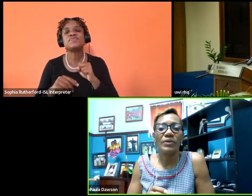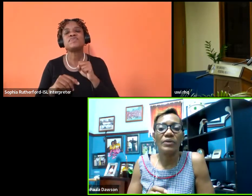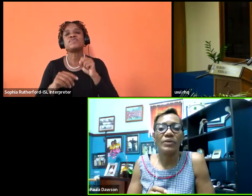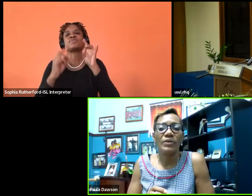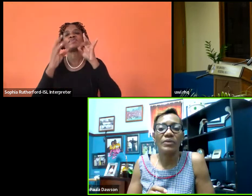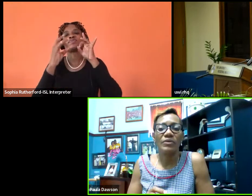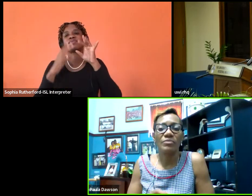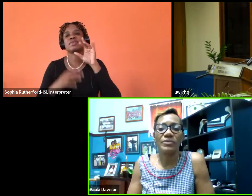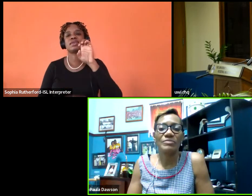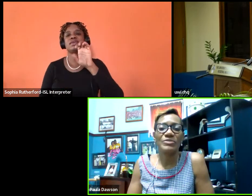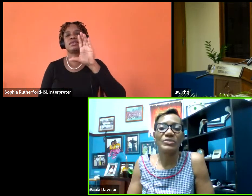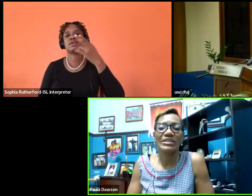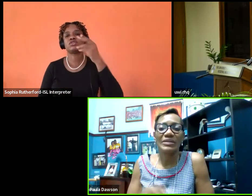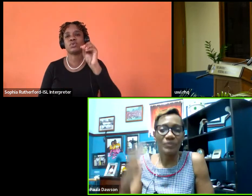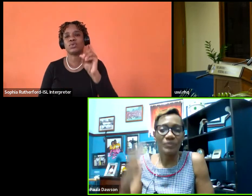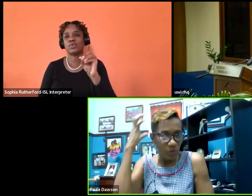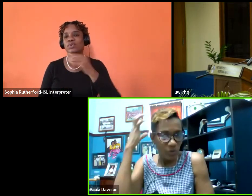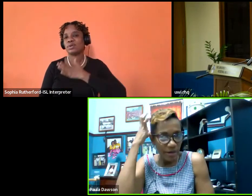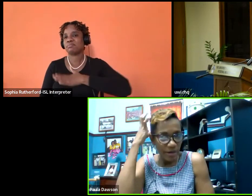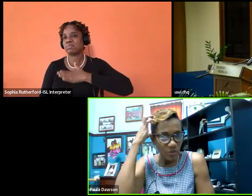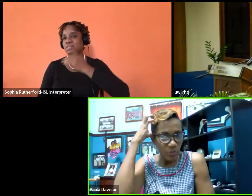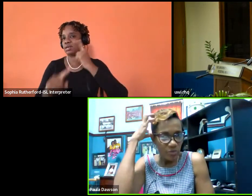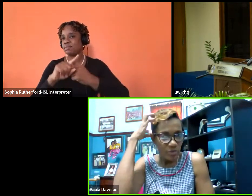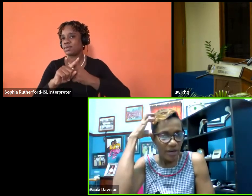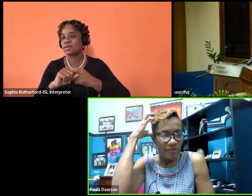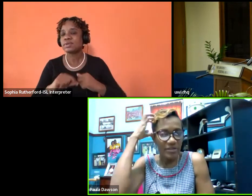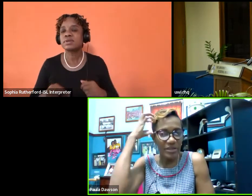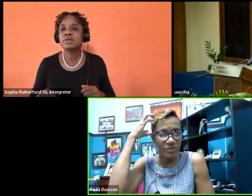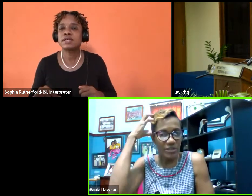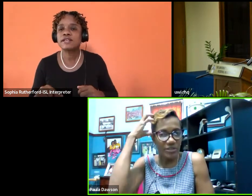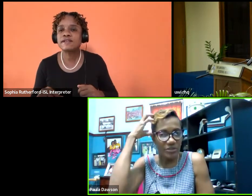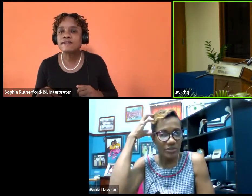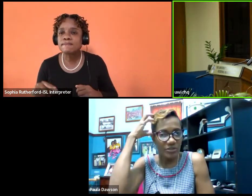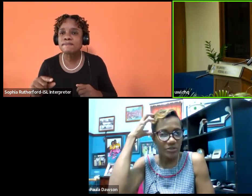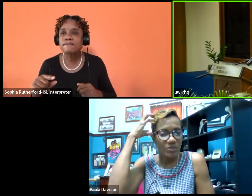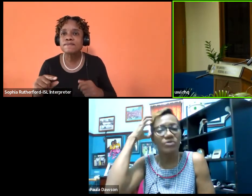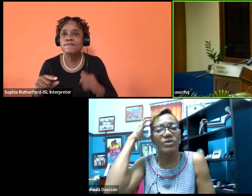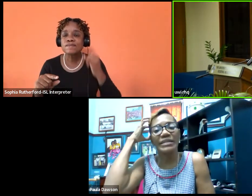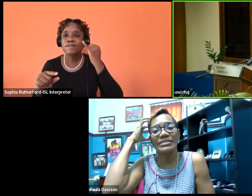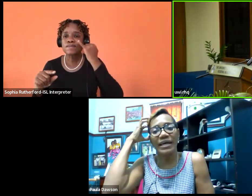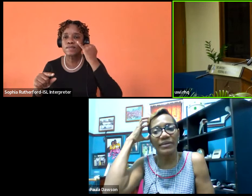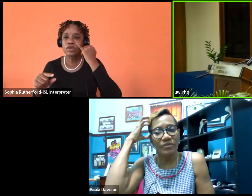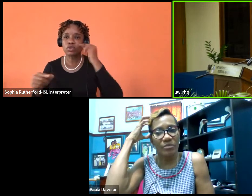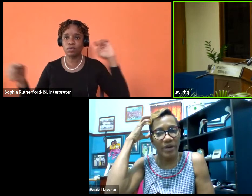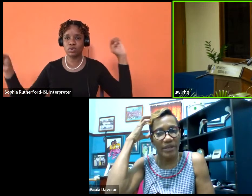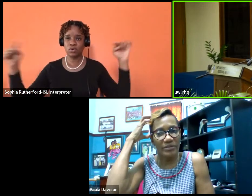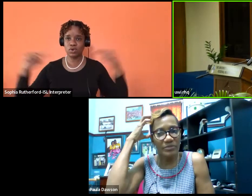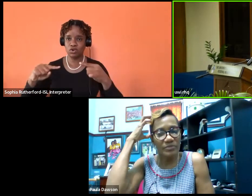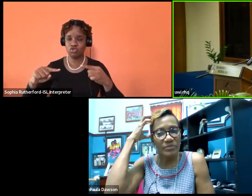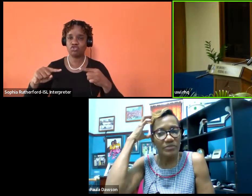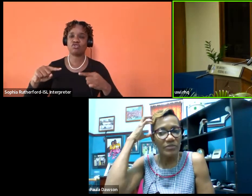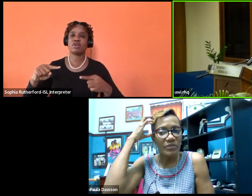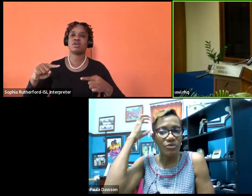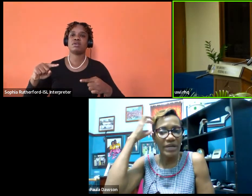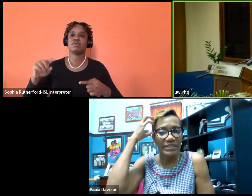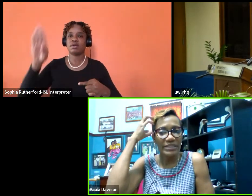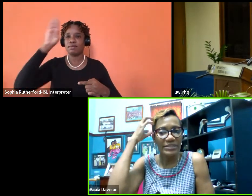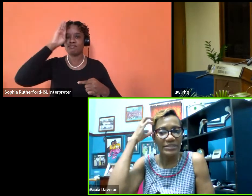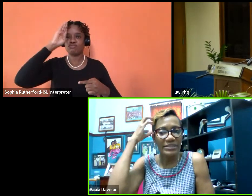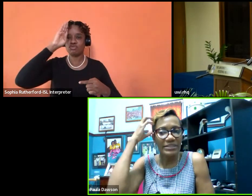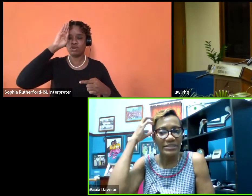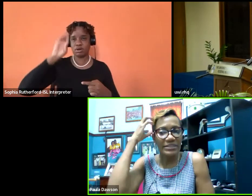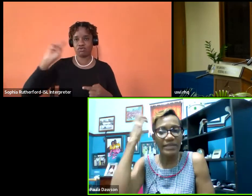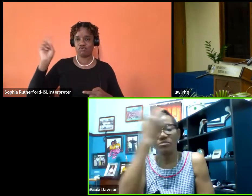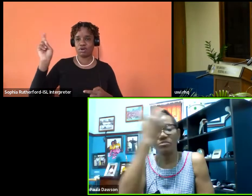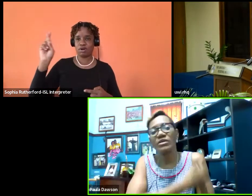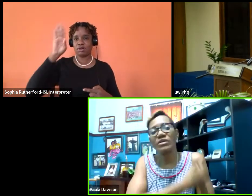you could probably do it. So, all right. So when you have an injury to the right side of the brain, the right side